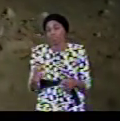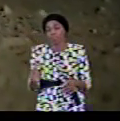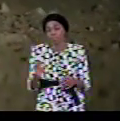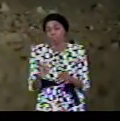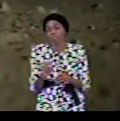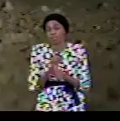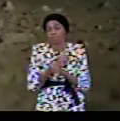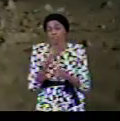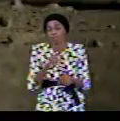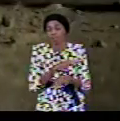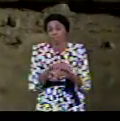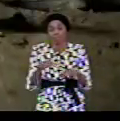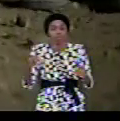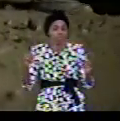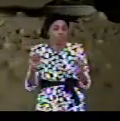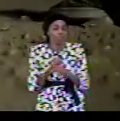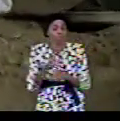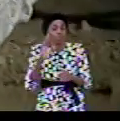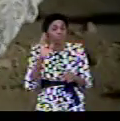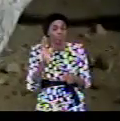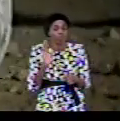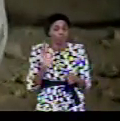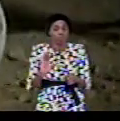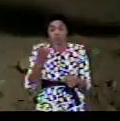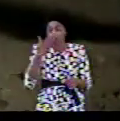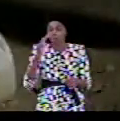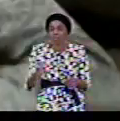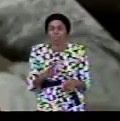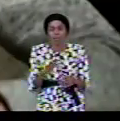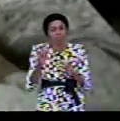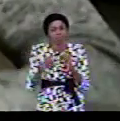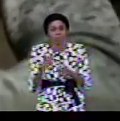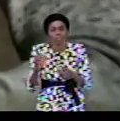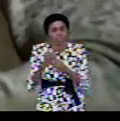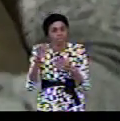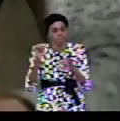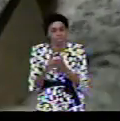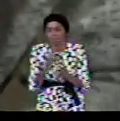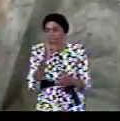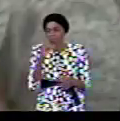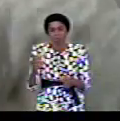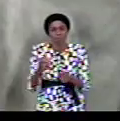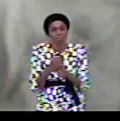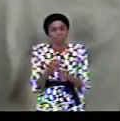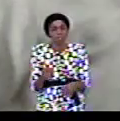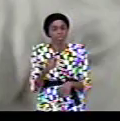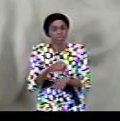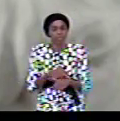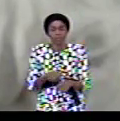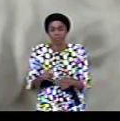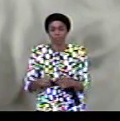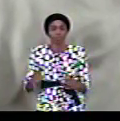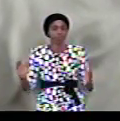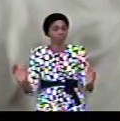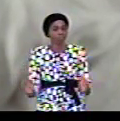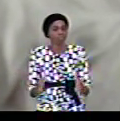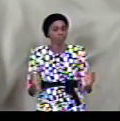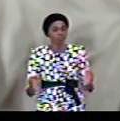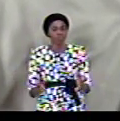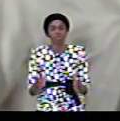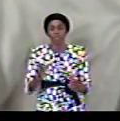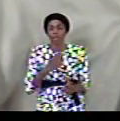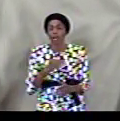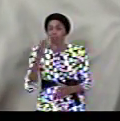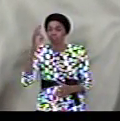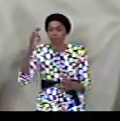your wickedness. And people have taken that in, and they're not taking time to persuade the wicked, because they say, after